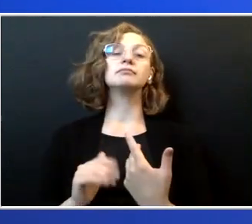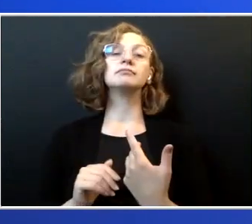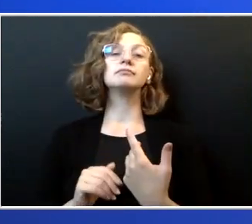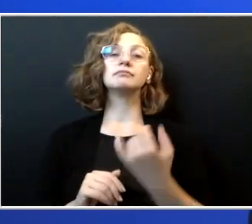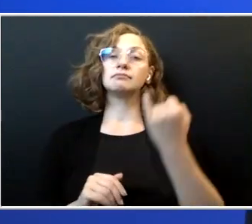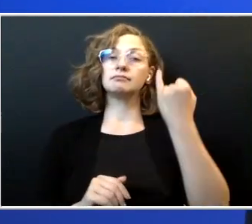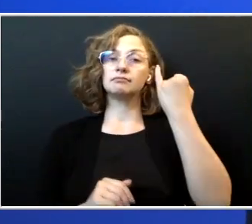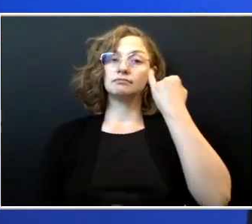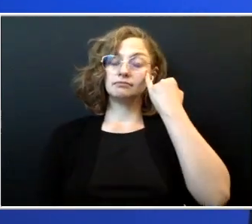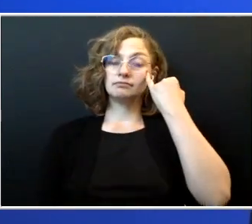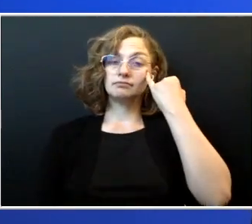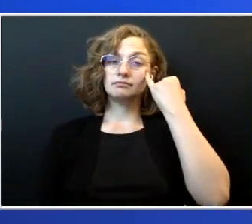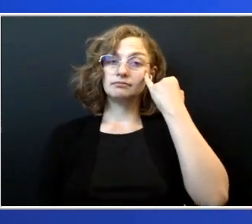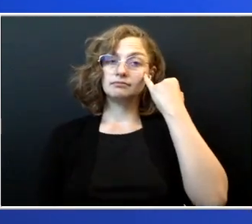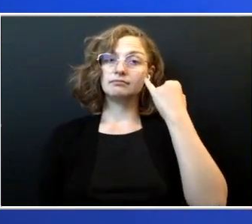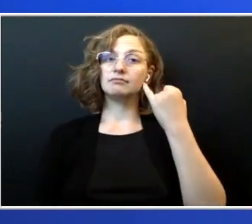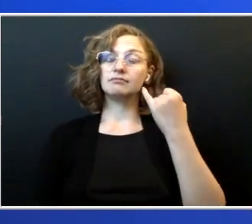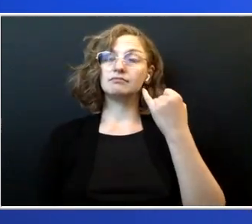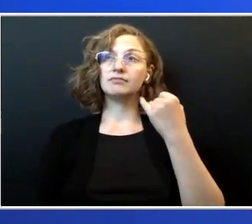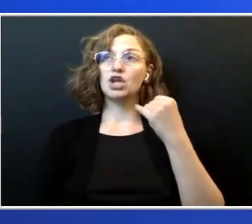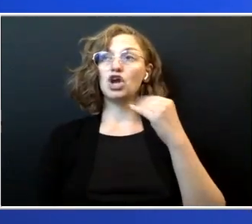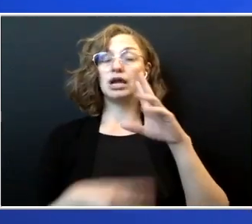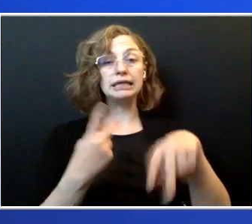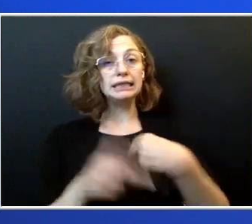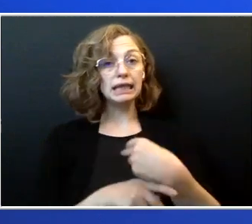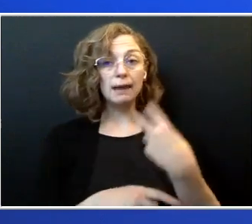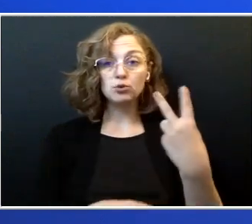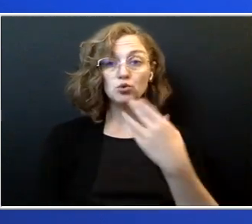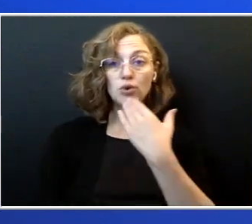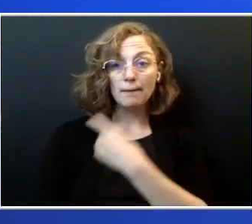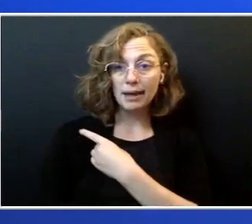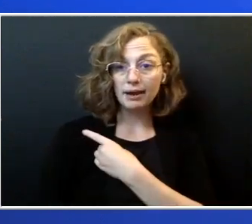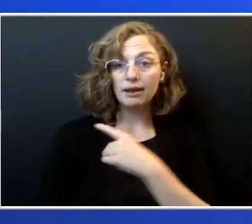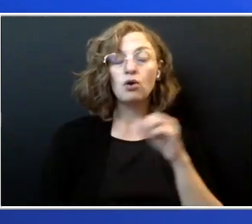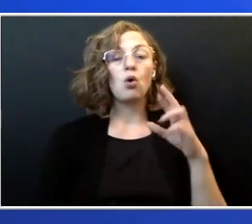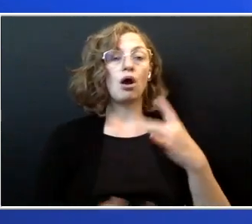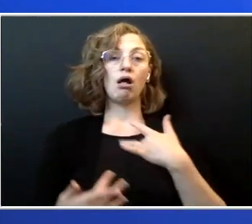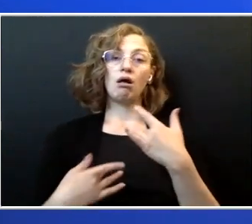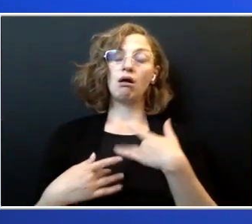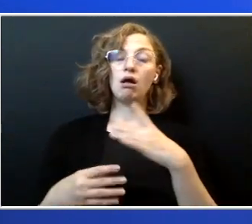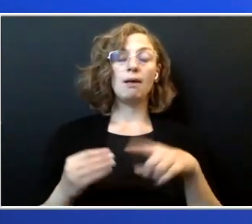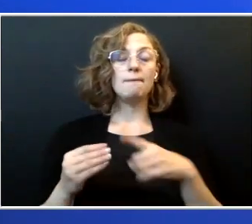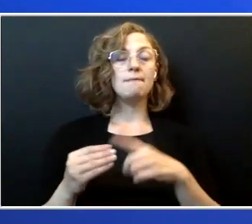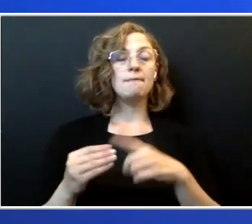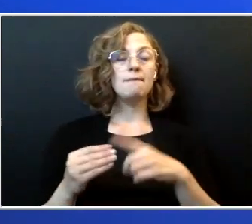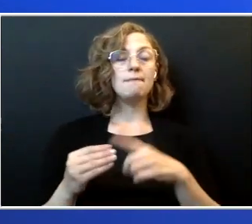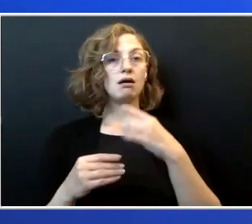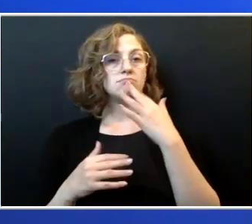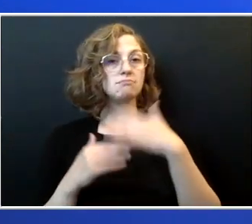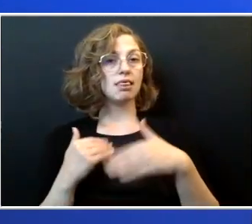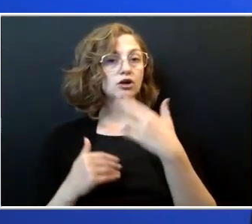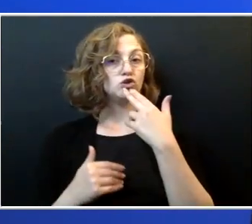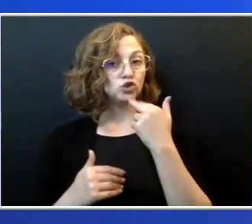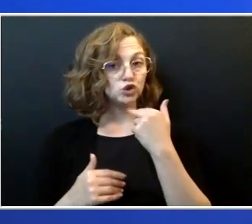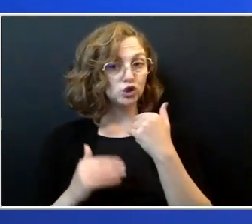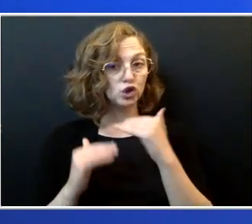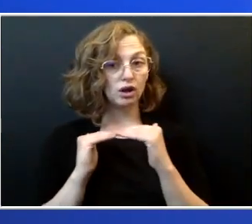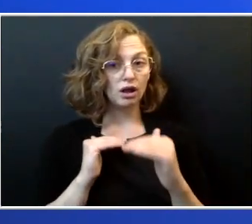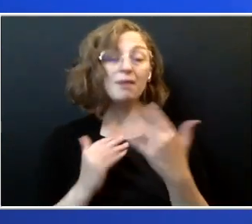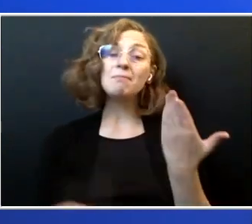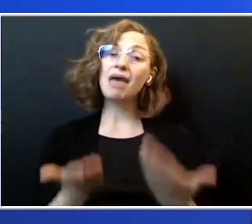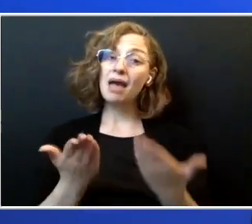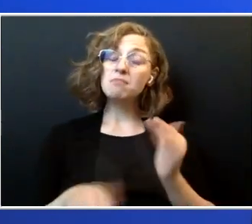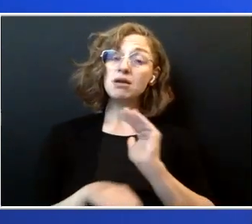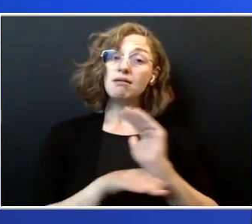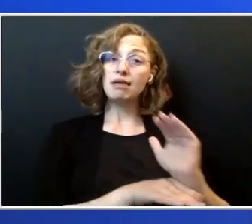type 2 diabetic, or you're concerned about glucose levels or your blood sugar levels, maybe evening exercise is better. Oh, interesting. We know